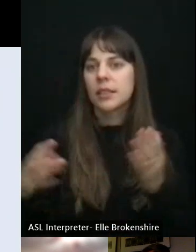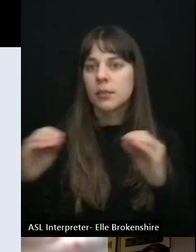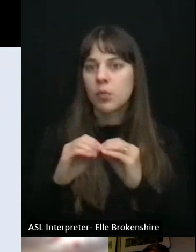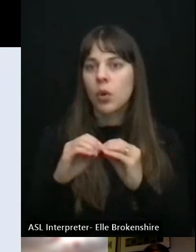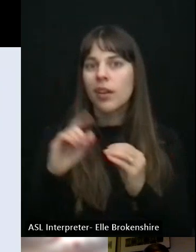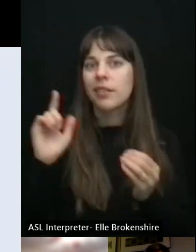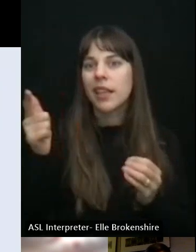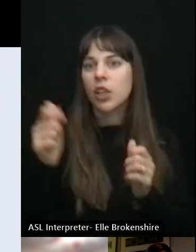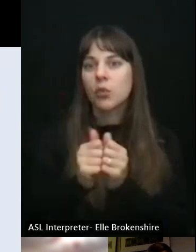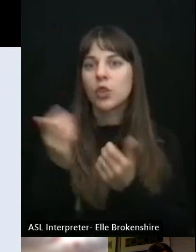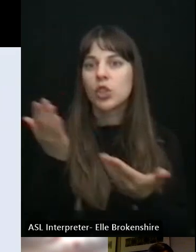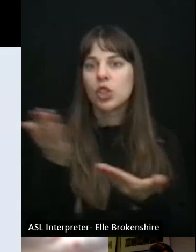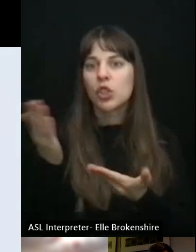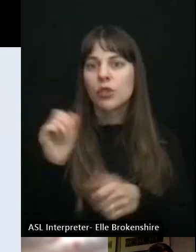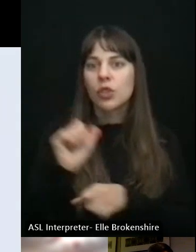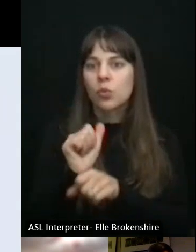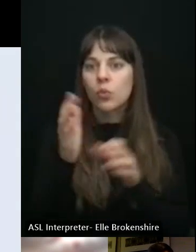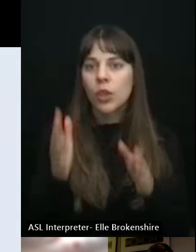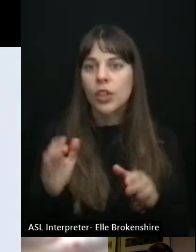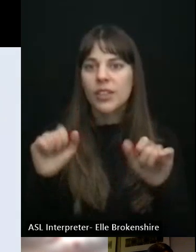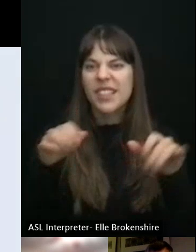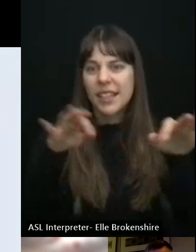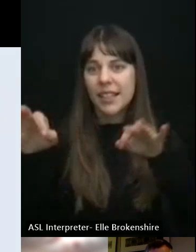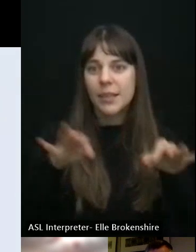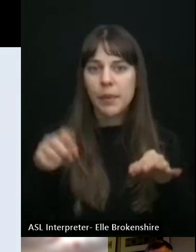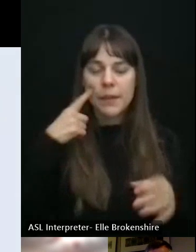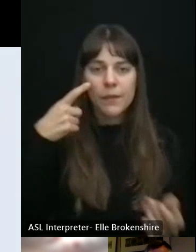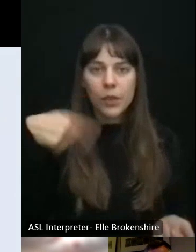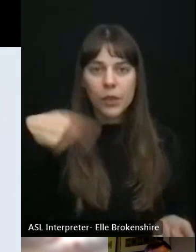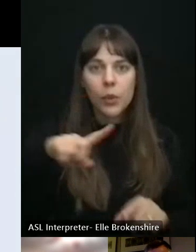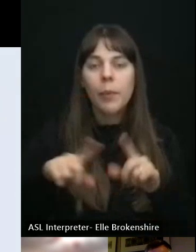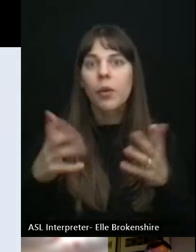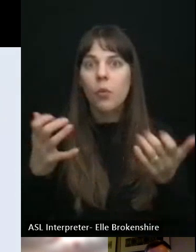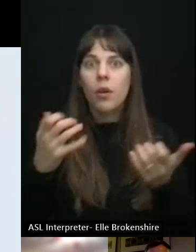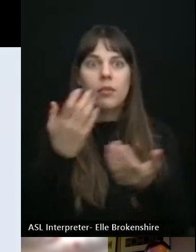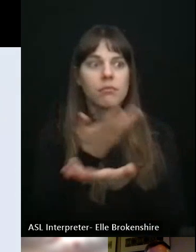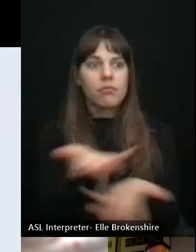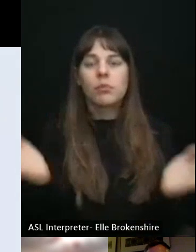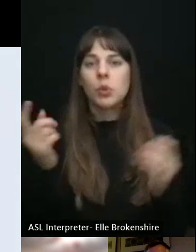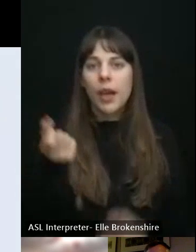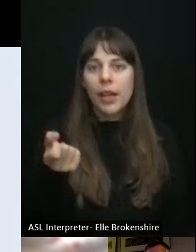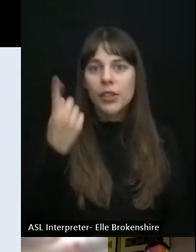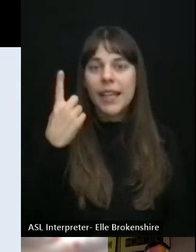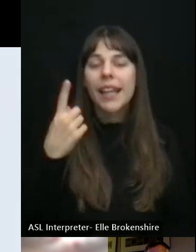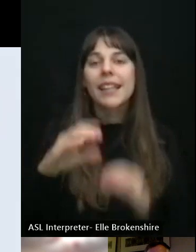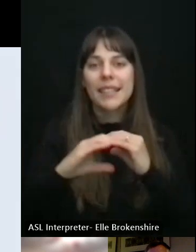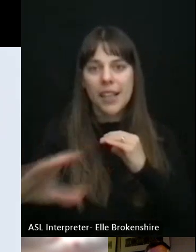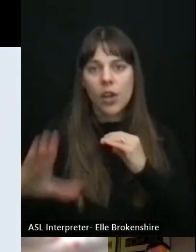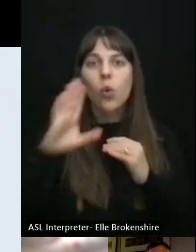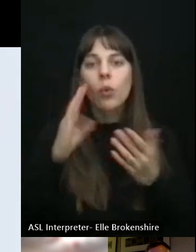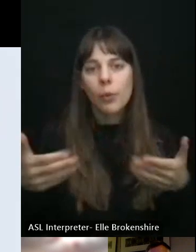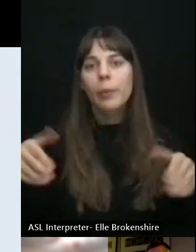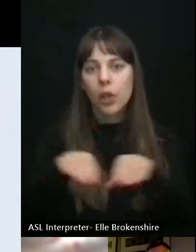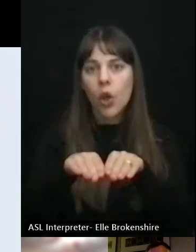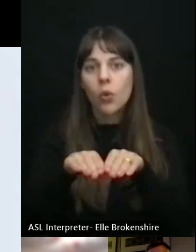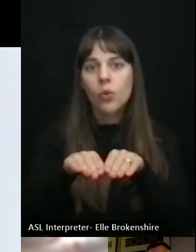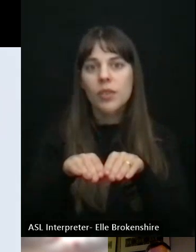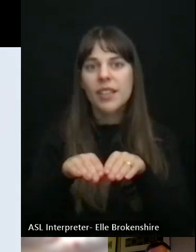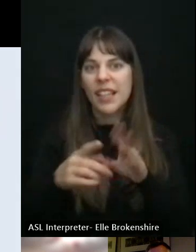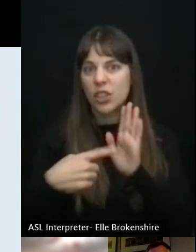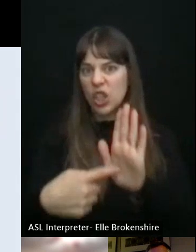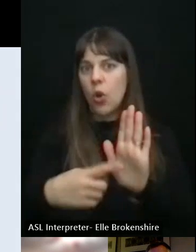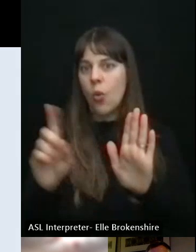service folks can explain through that. But wanted folks just to have an understanding is that the tunnel will be closed and kind of where the tunnel runs